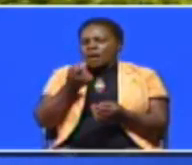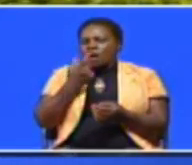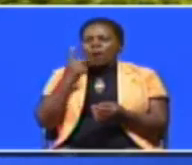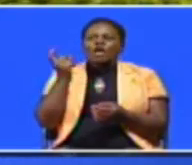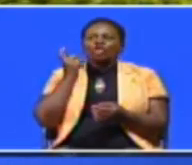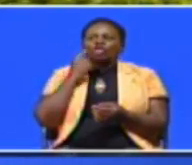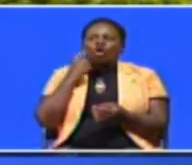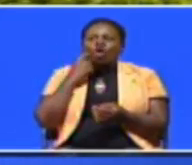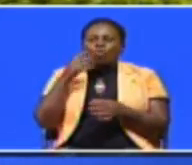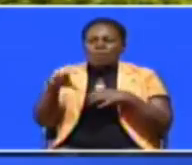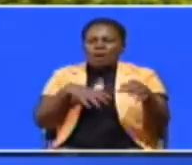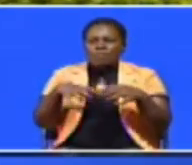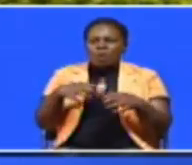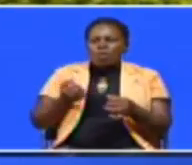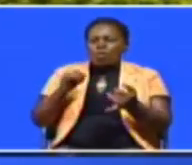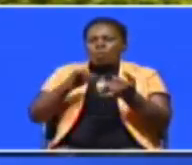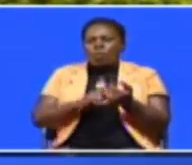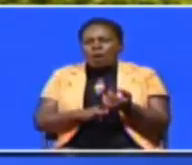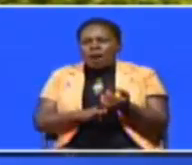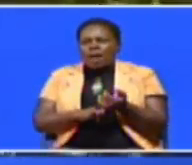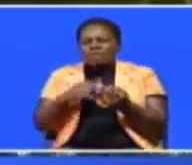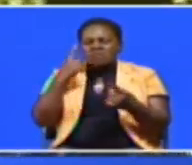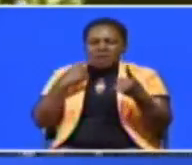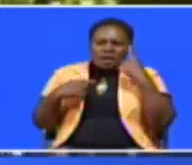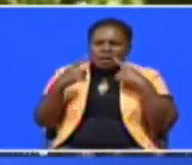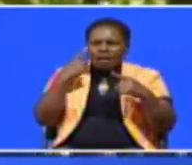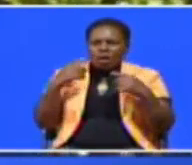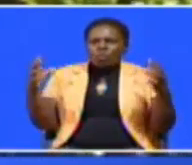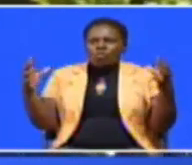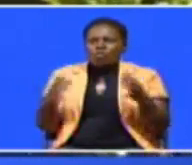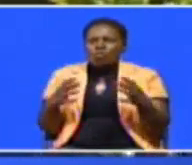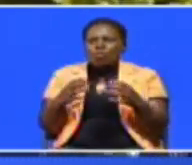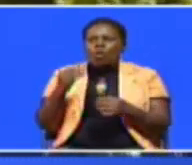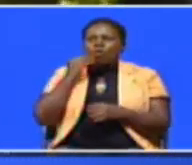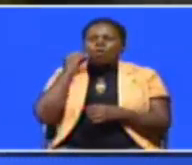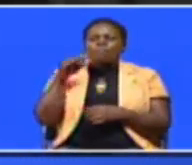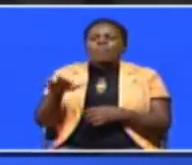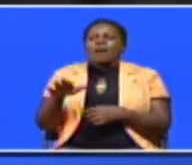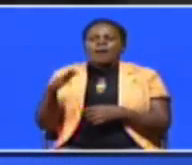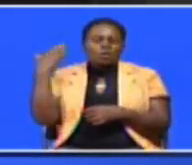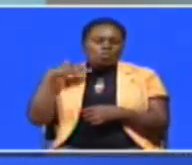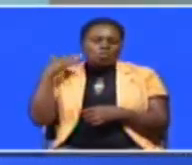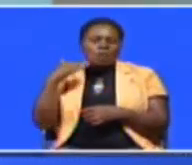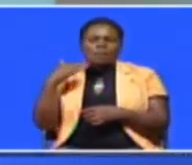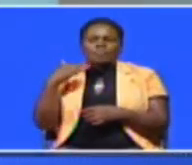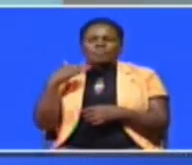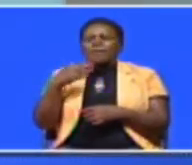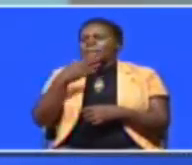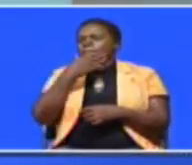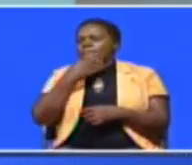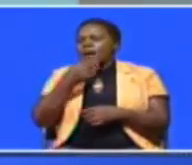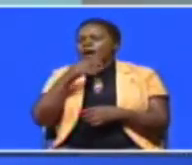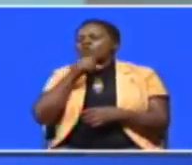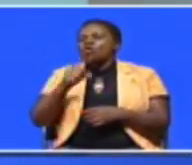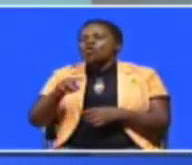his wife and two children were on Friday morning hacked to death by a gang at their Busami home. Ambani! Kennedy Ambani,